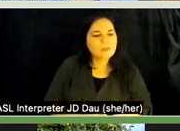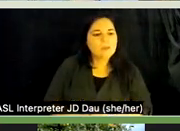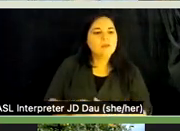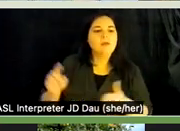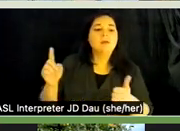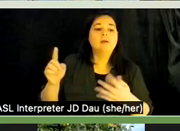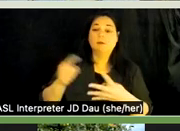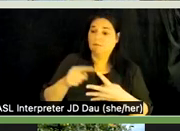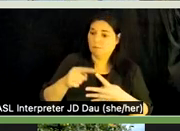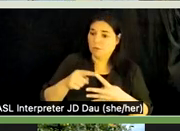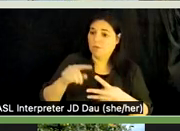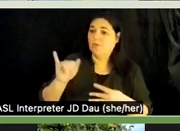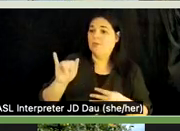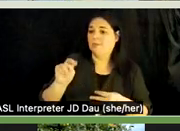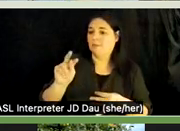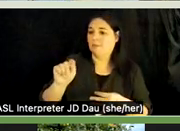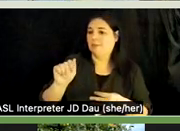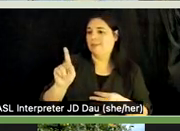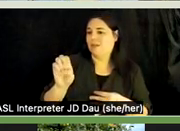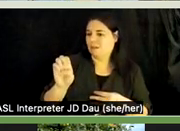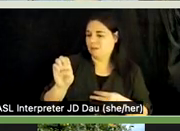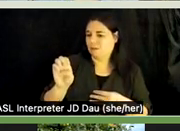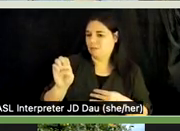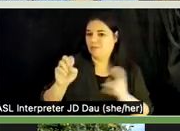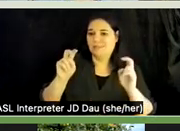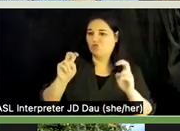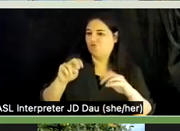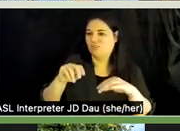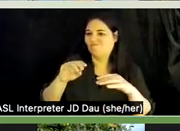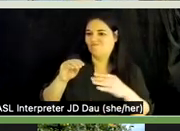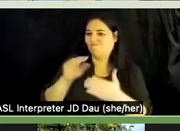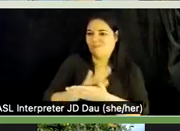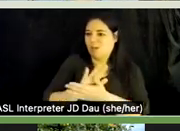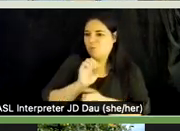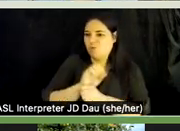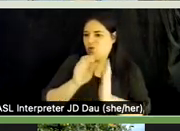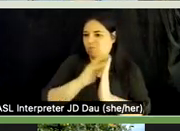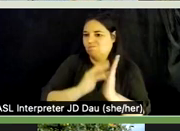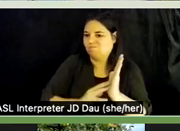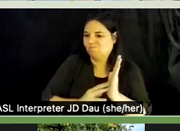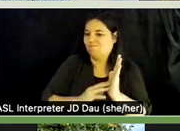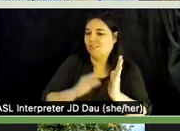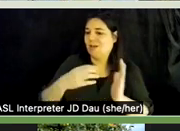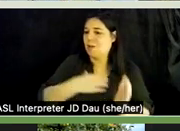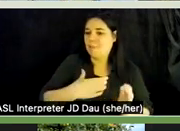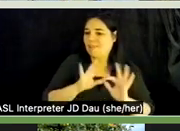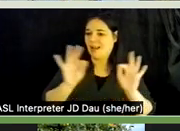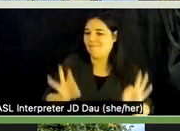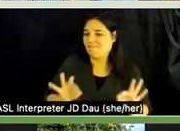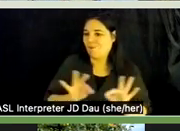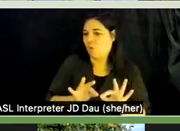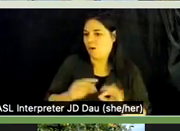So first there's an intake, which is basically completing the paperwork, the complaint form that HUD